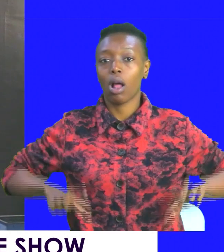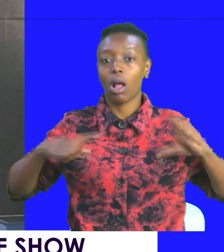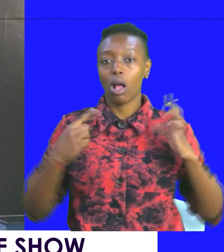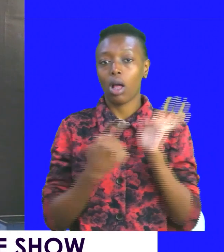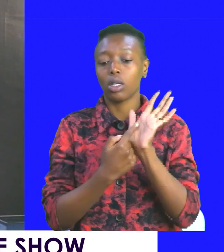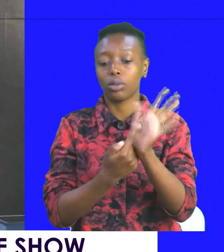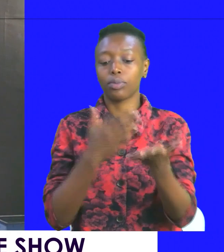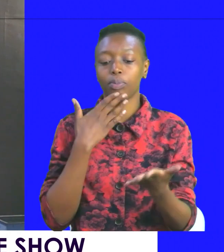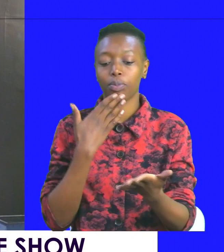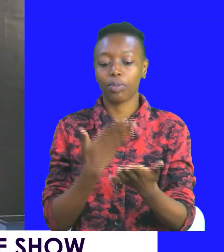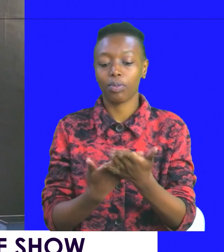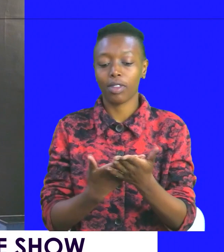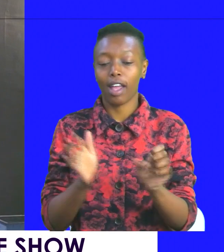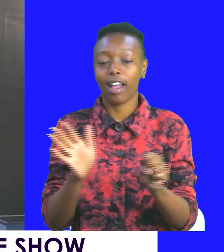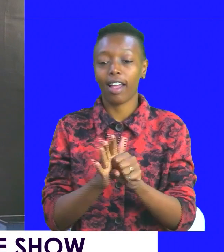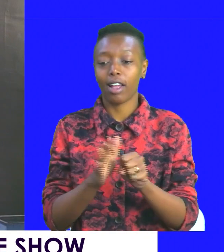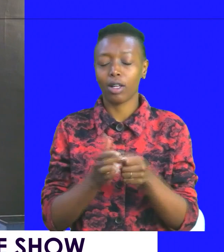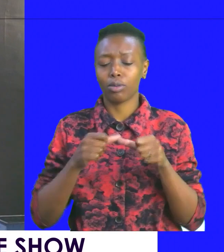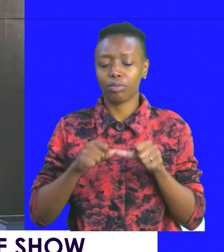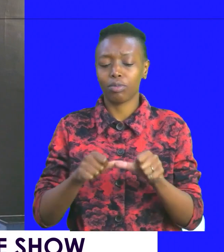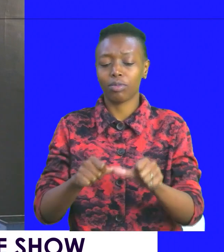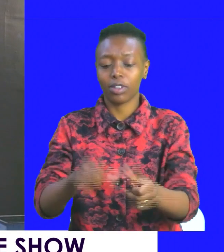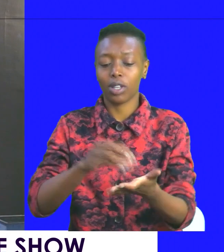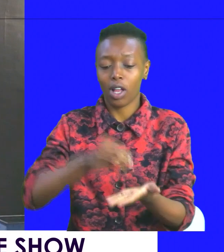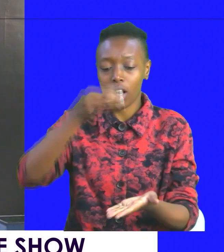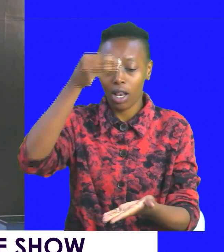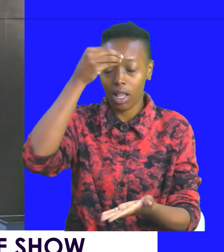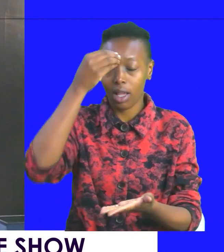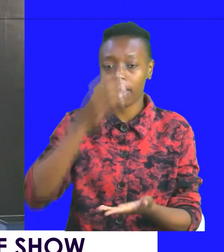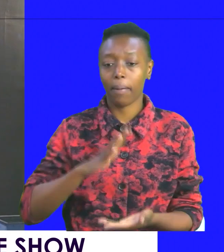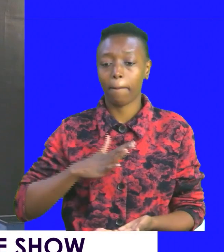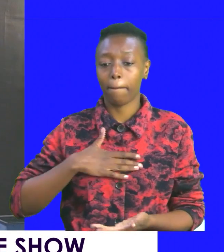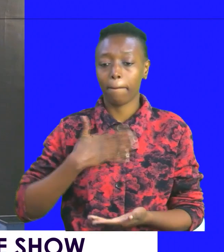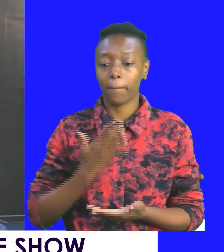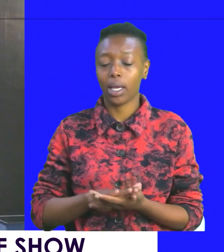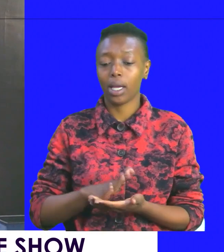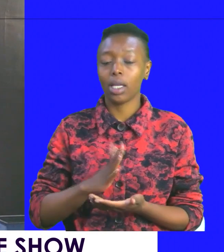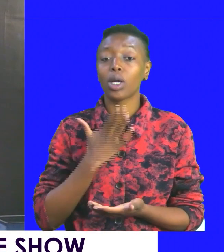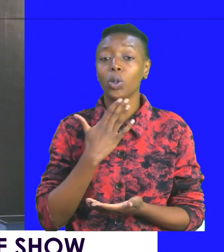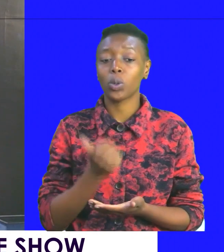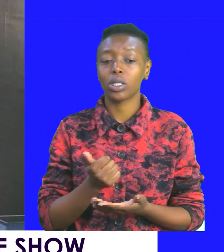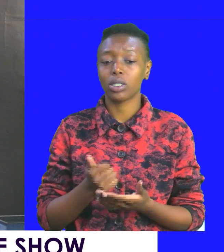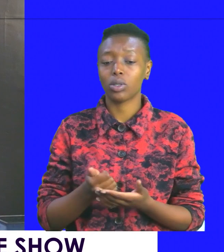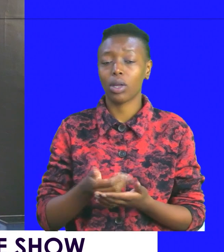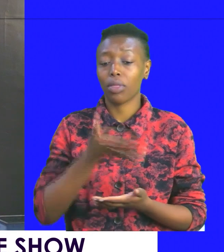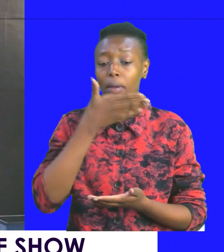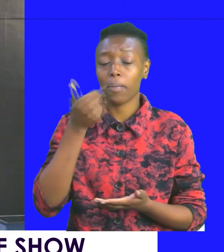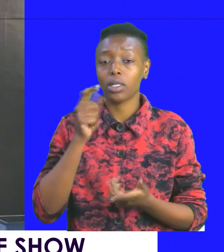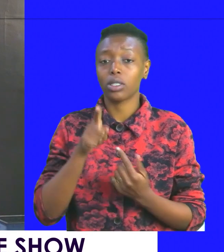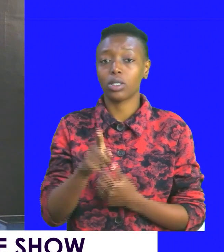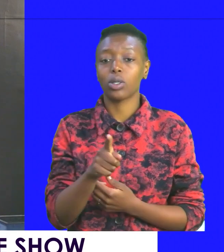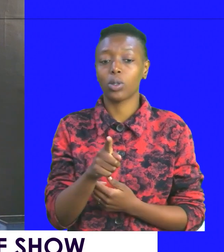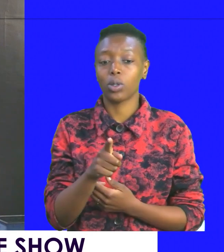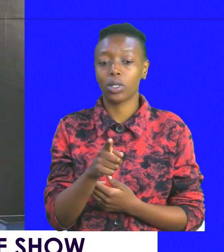Thanks a lot. Keep following, keep learning. Our desire is to have a better you, and of course, that will be a